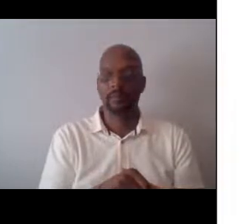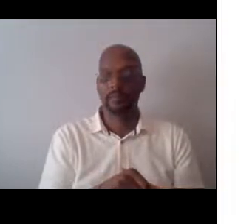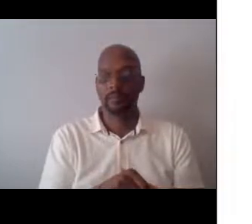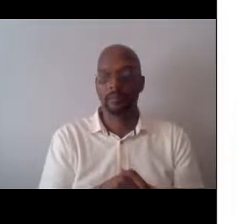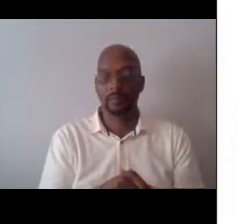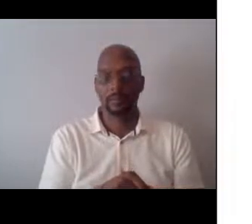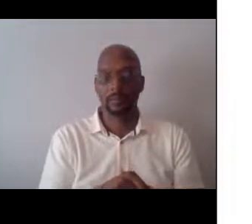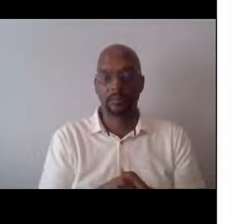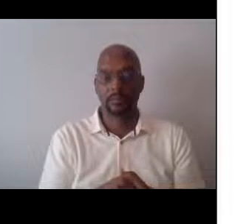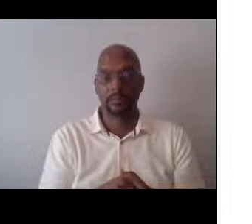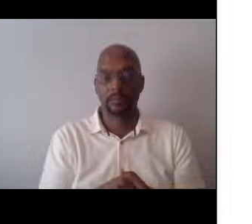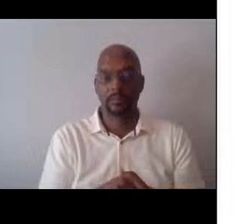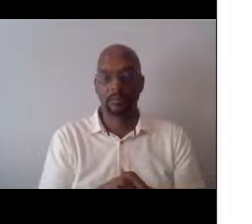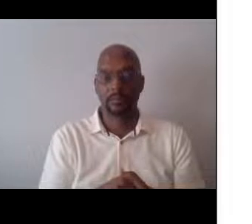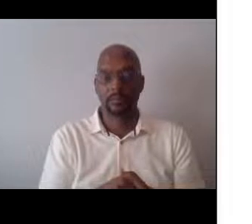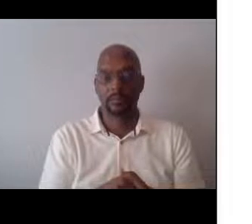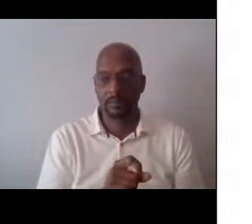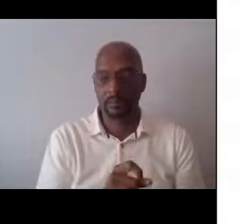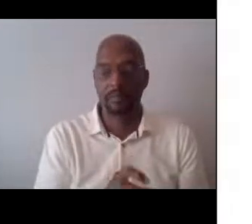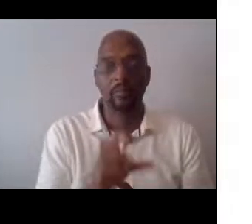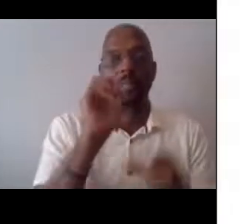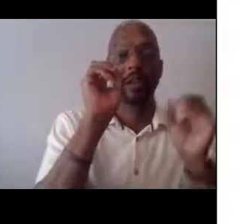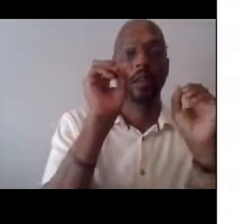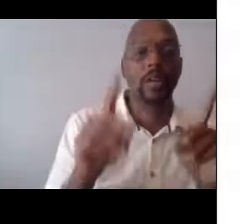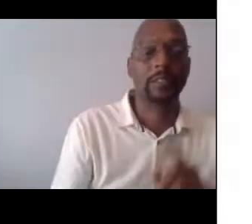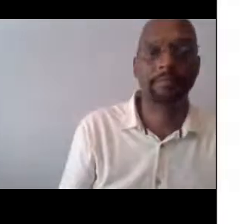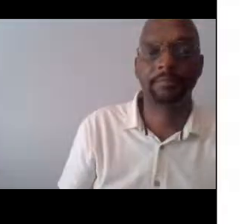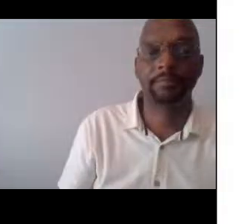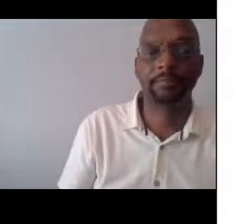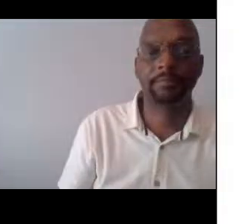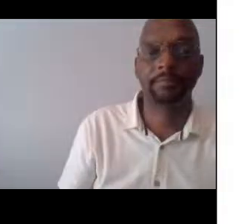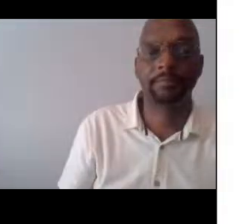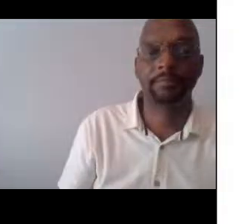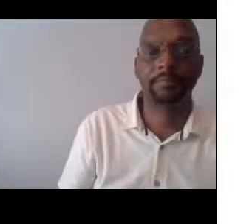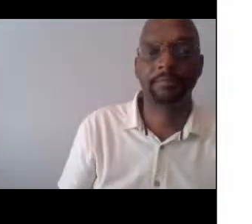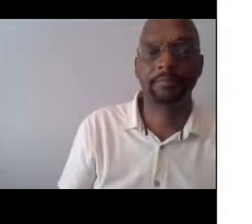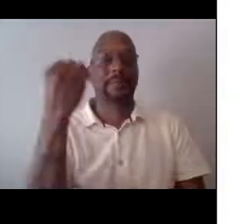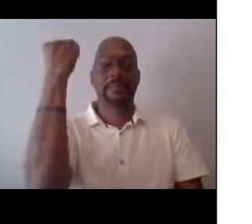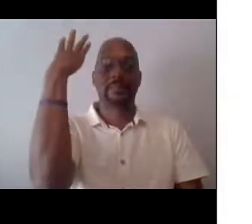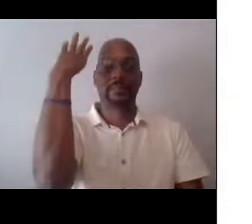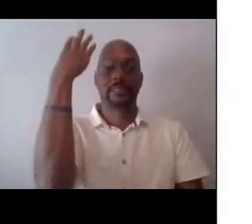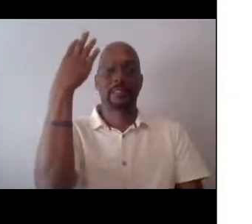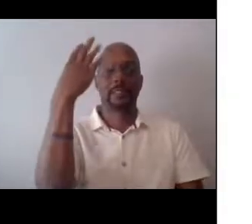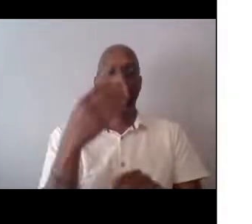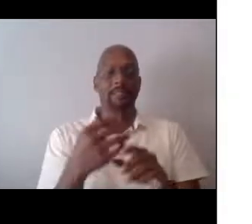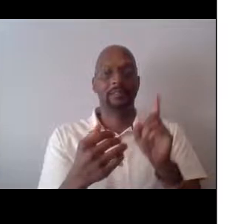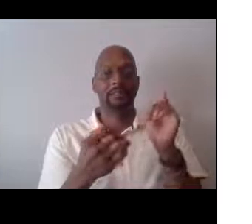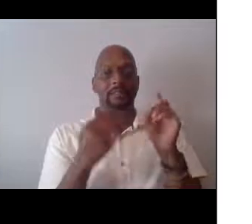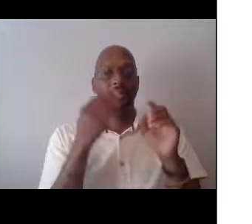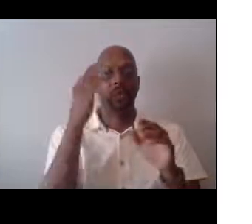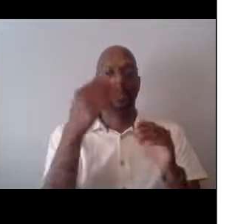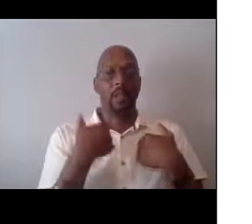Changing. Okay, I'll keep going. So the next slide, if it ever gets there, it's really just